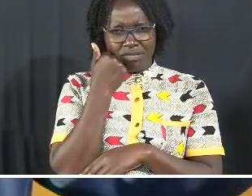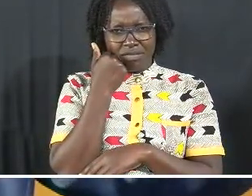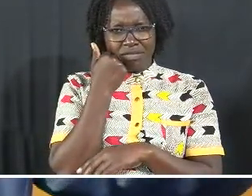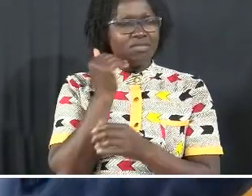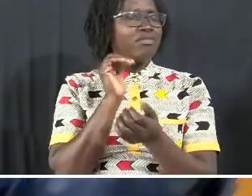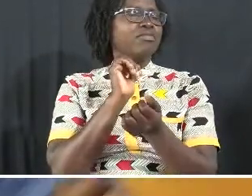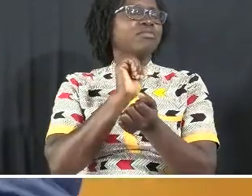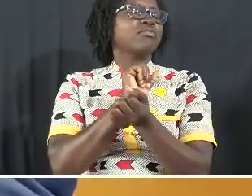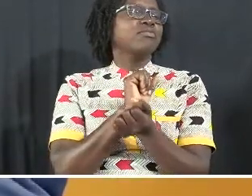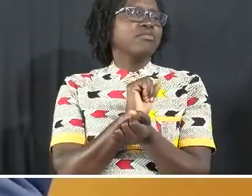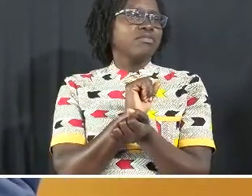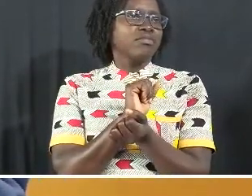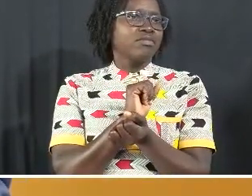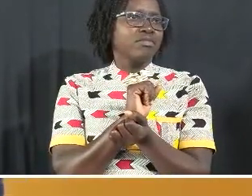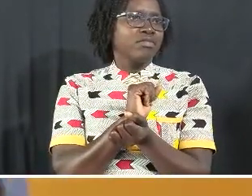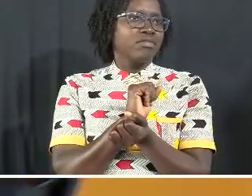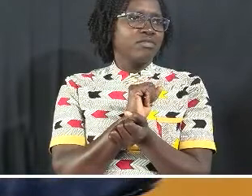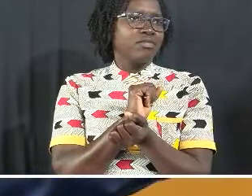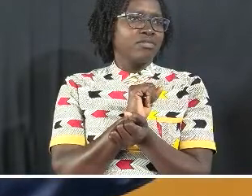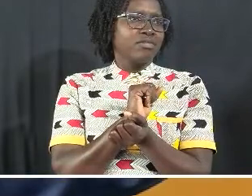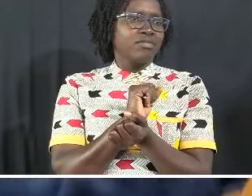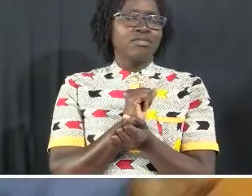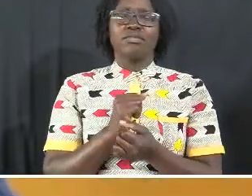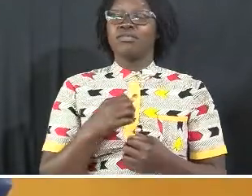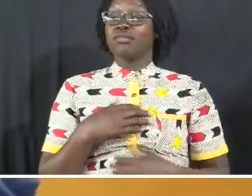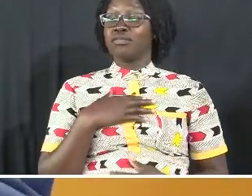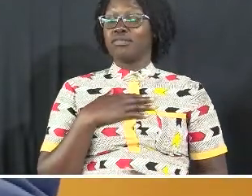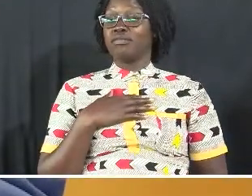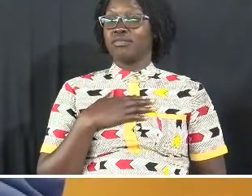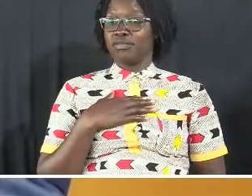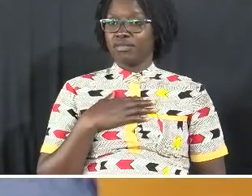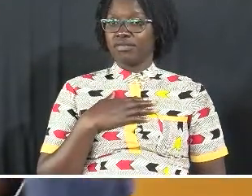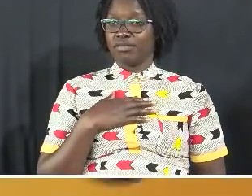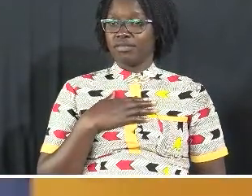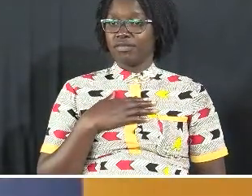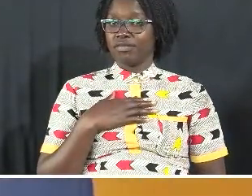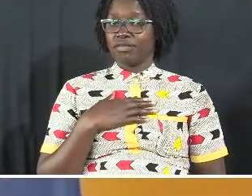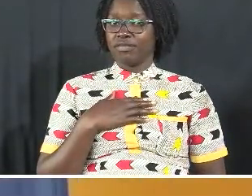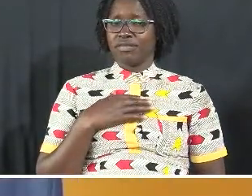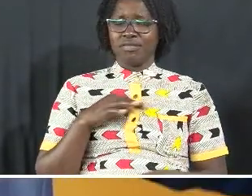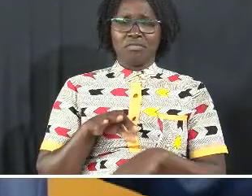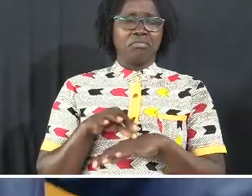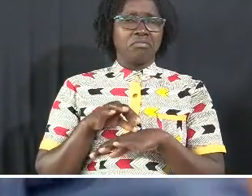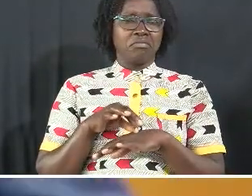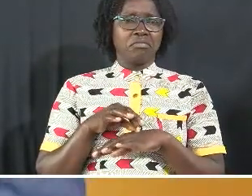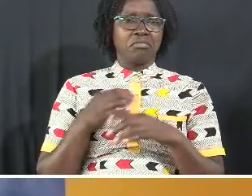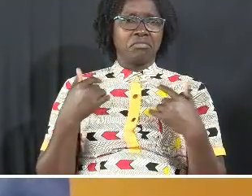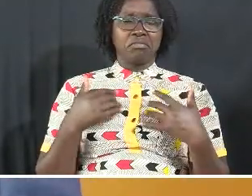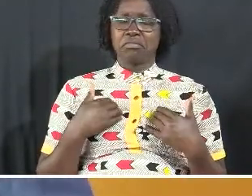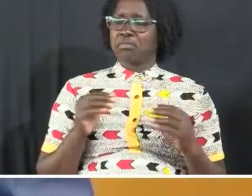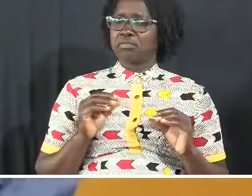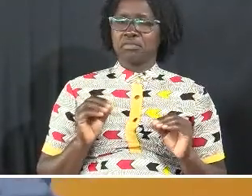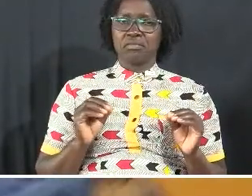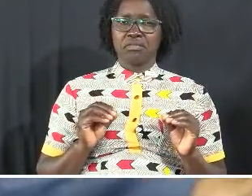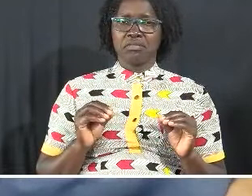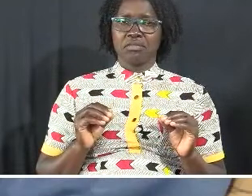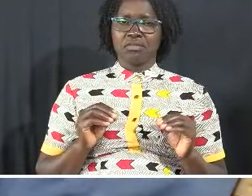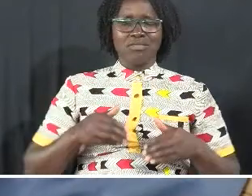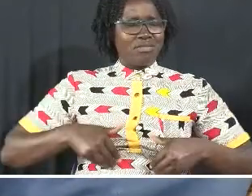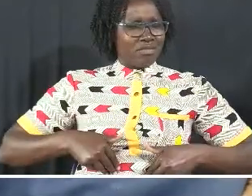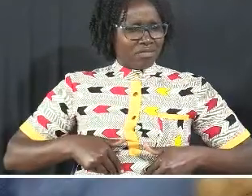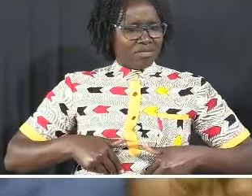jail. I was a stranger. I was naked. I did not have clothes. I was